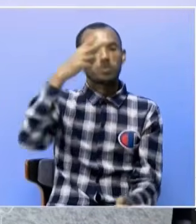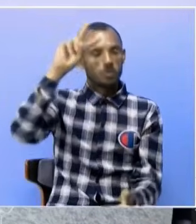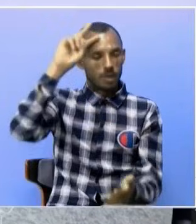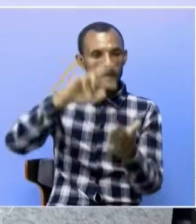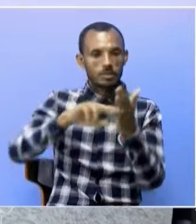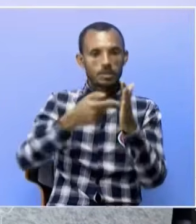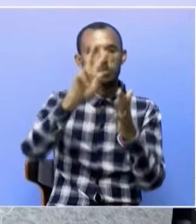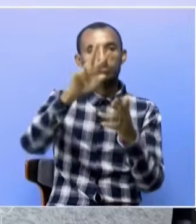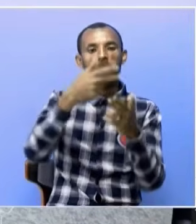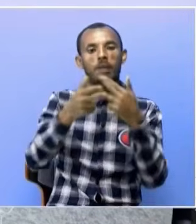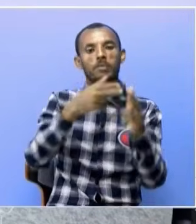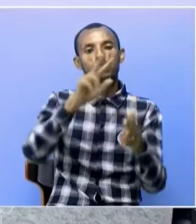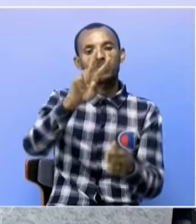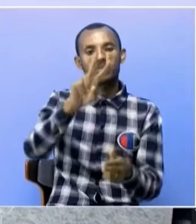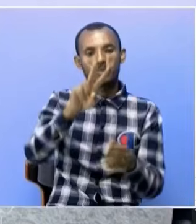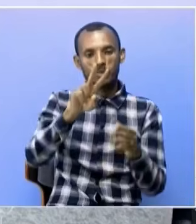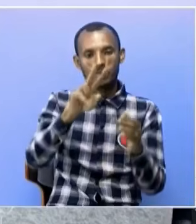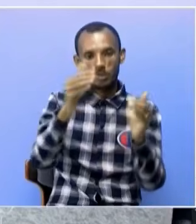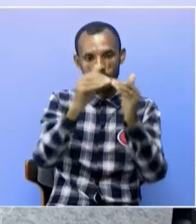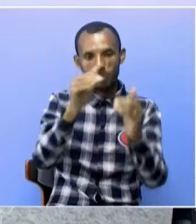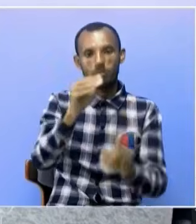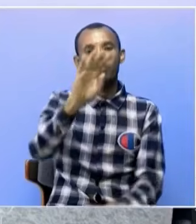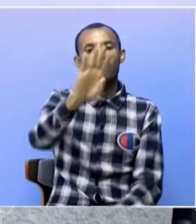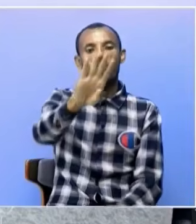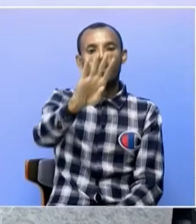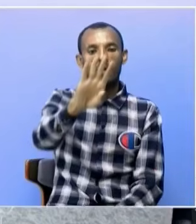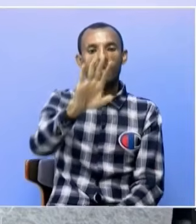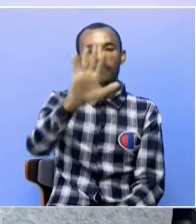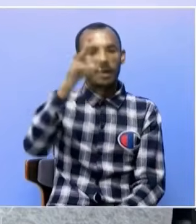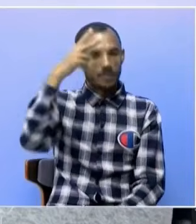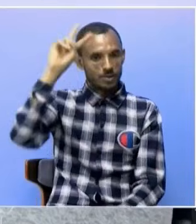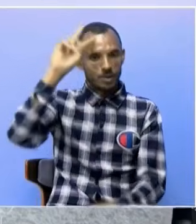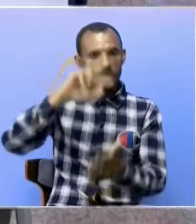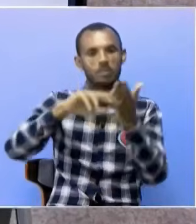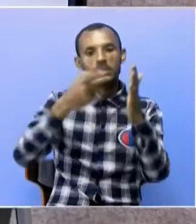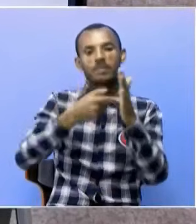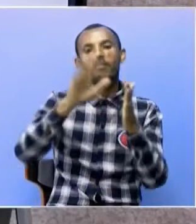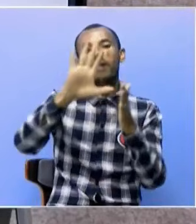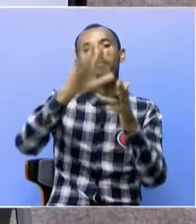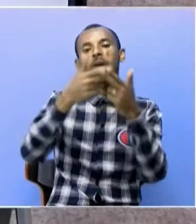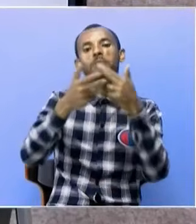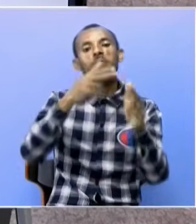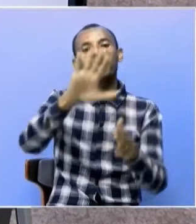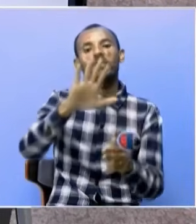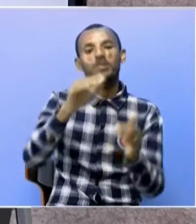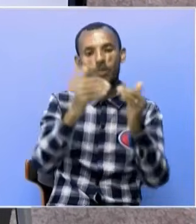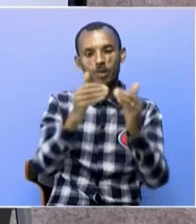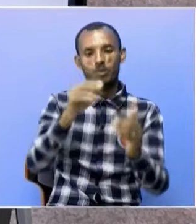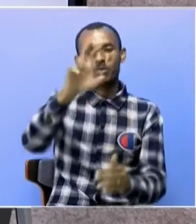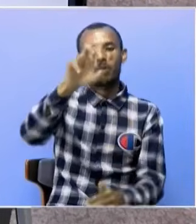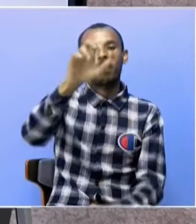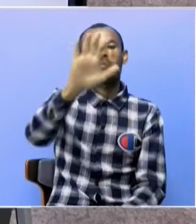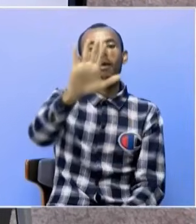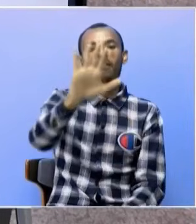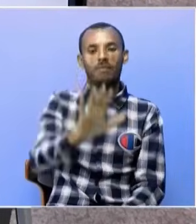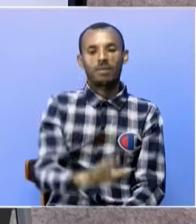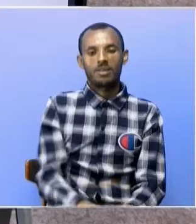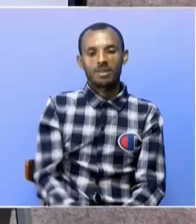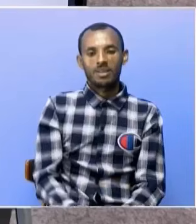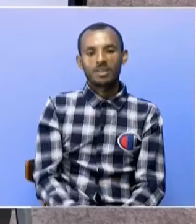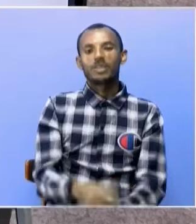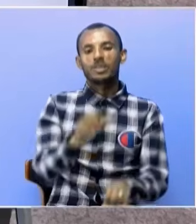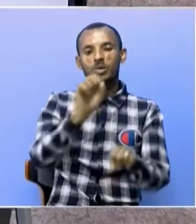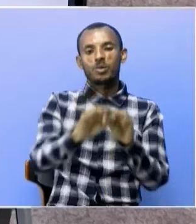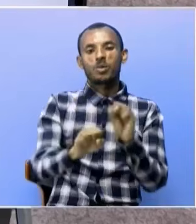2 times 2, which is 4. 5 square is 5 times 5, which is 25.